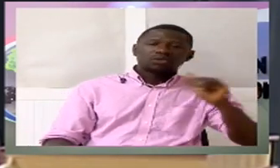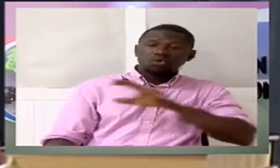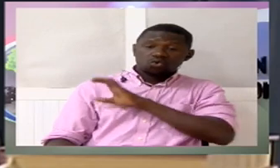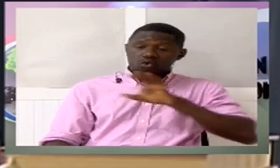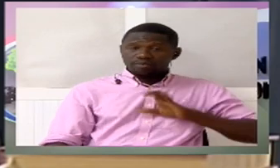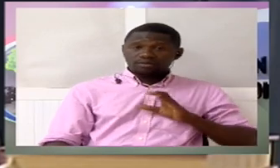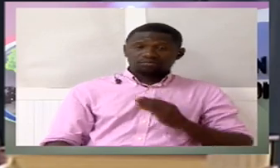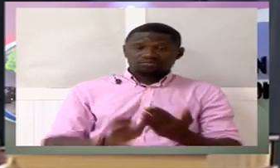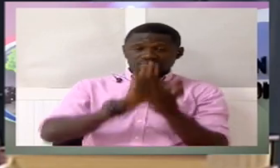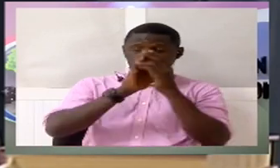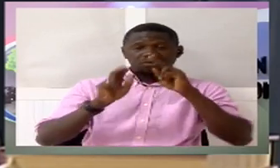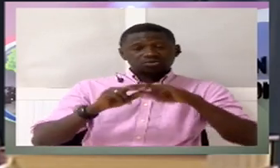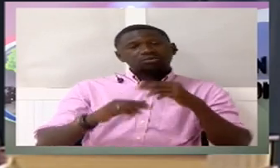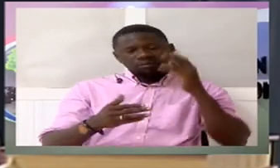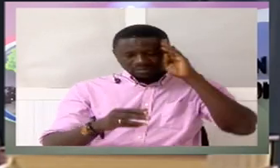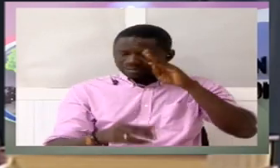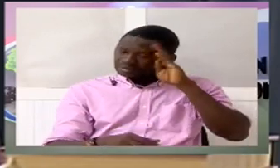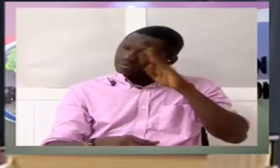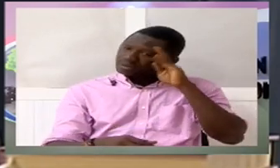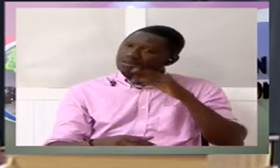him, to beg him,